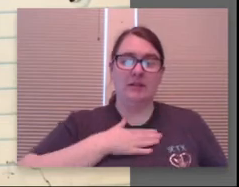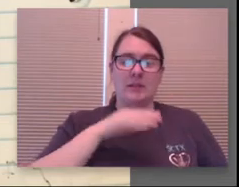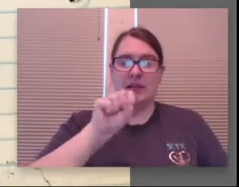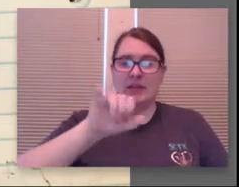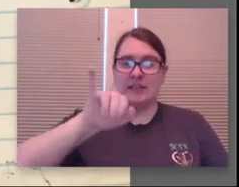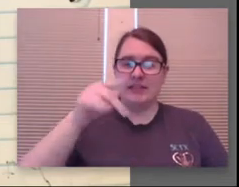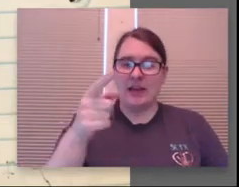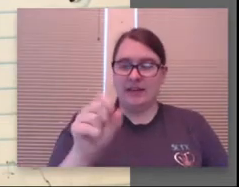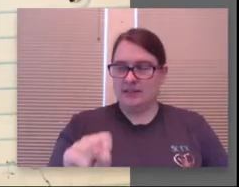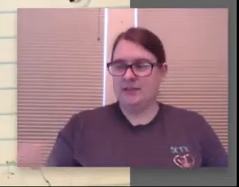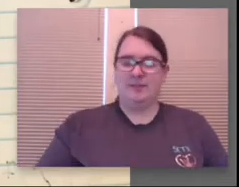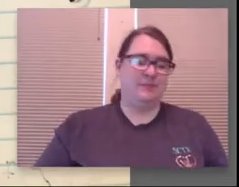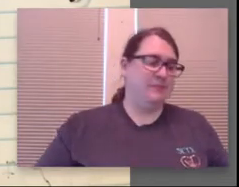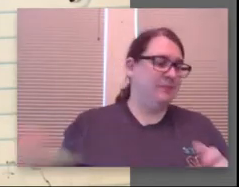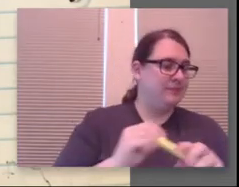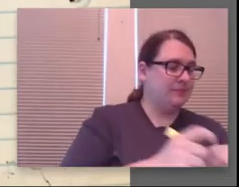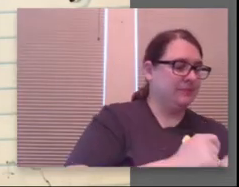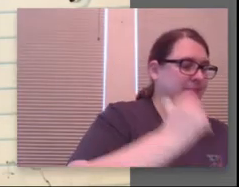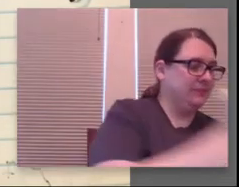my signs?